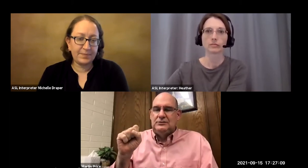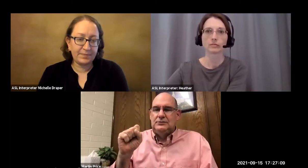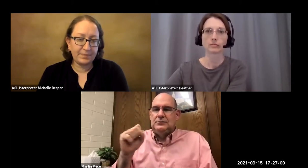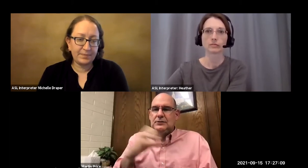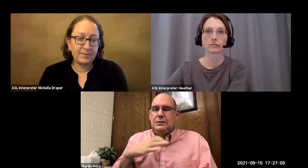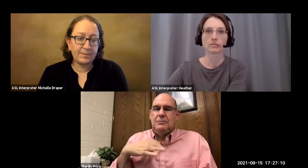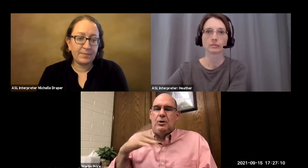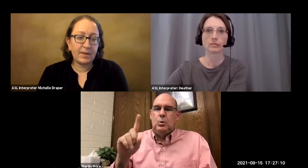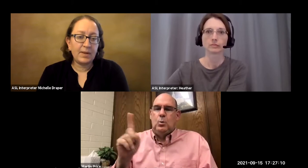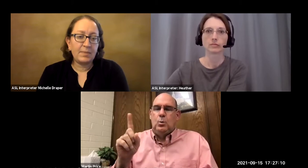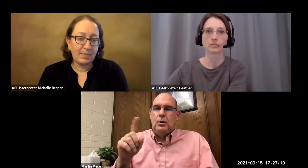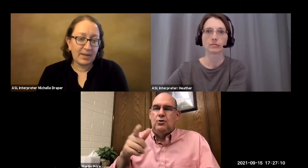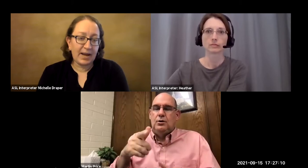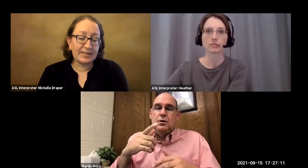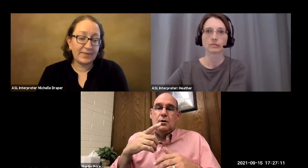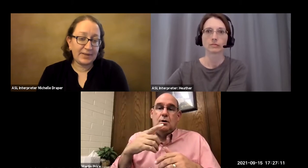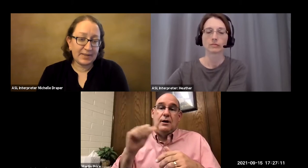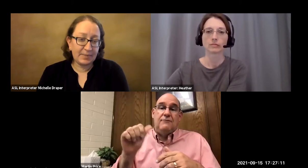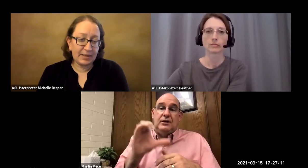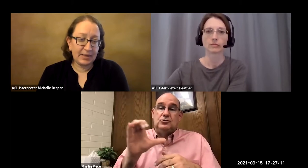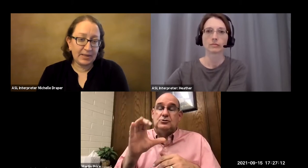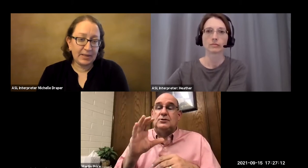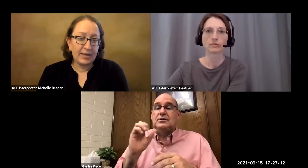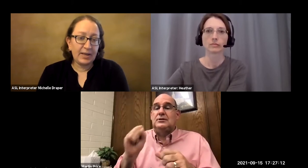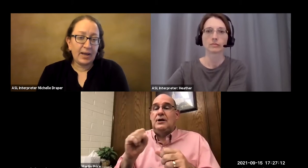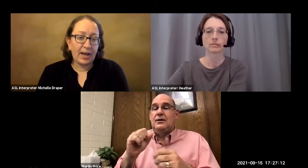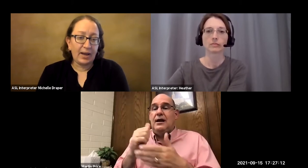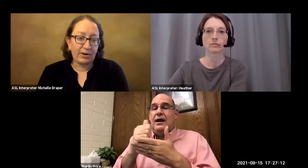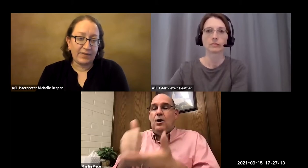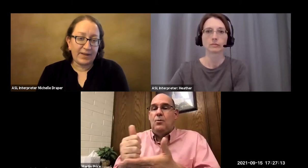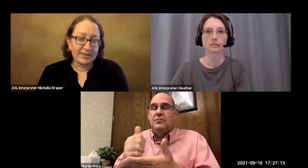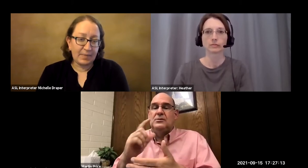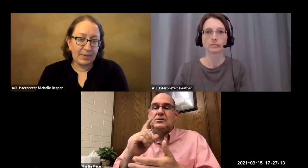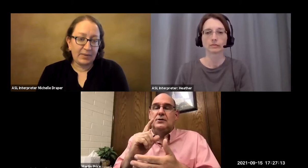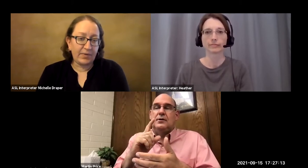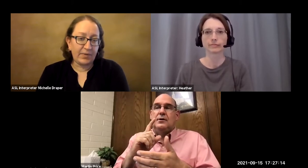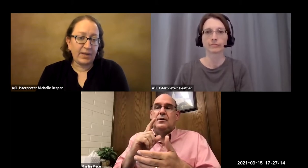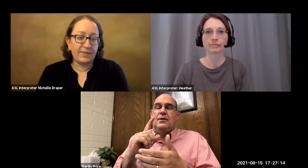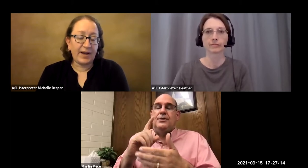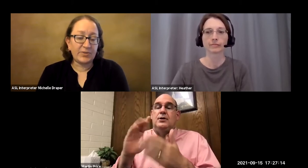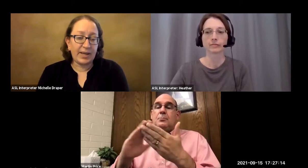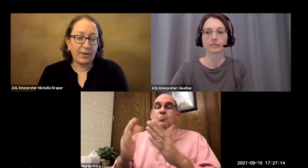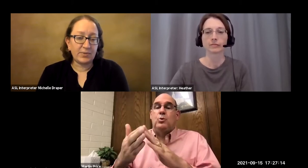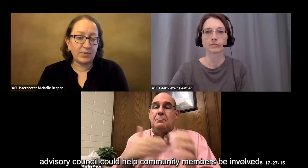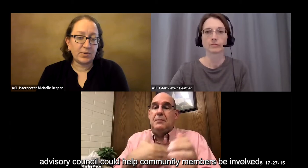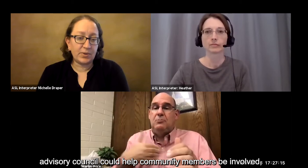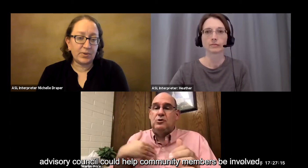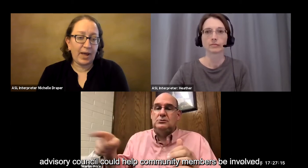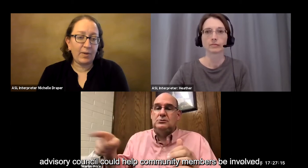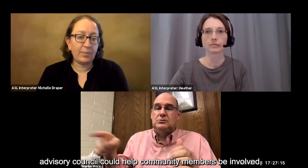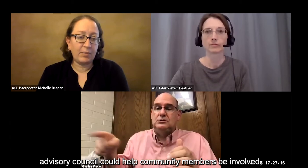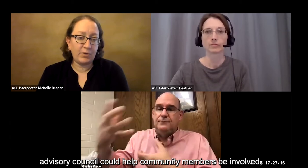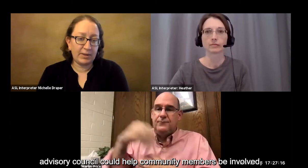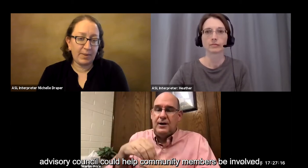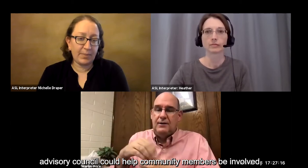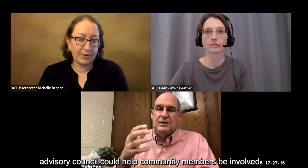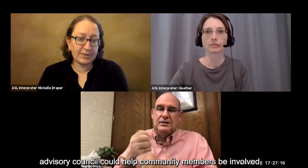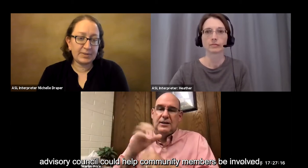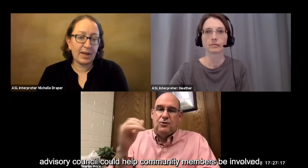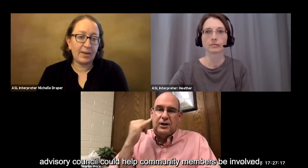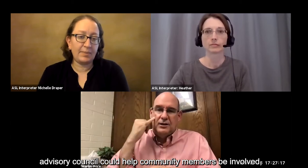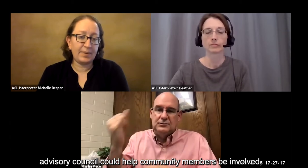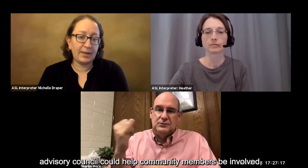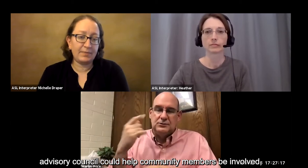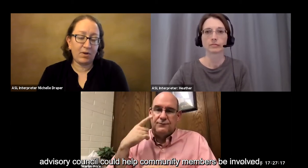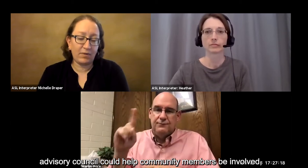bylaws. Maybe an activities committee or an events committee where the advisory council could help community